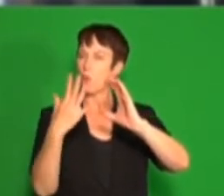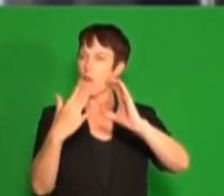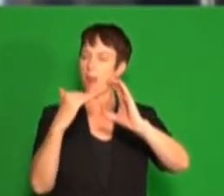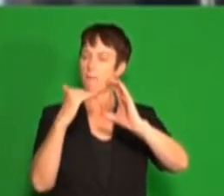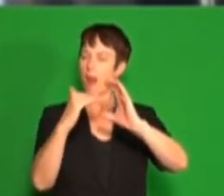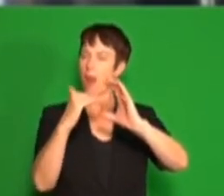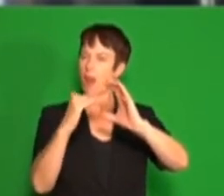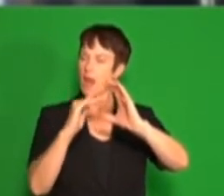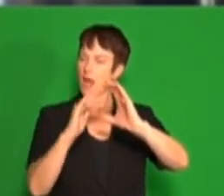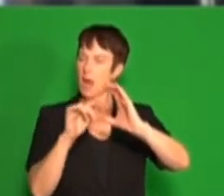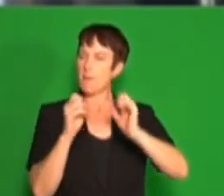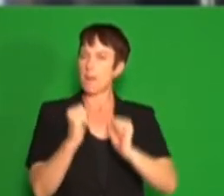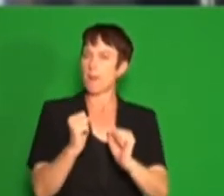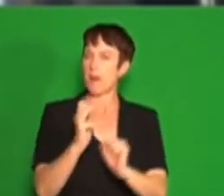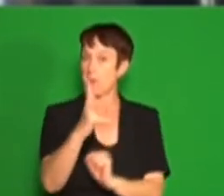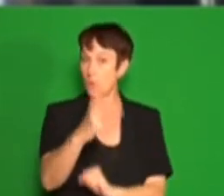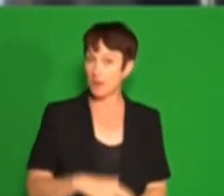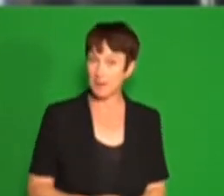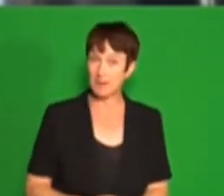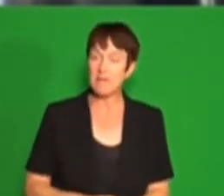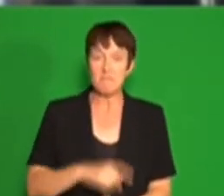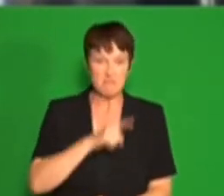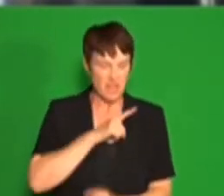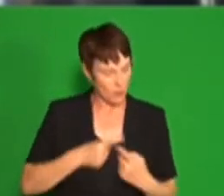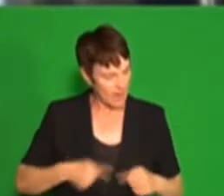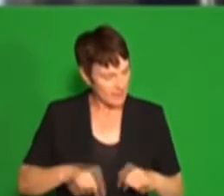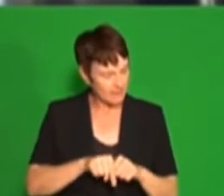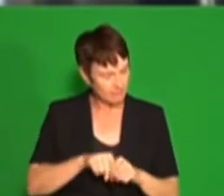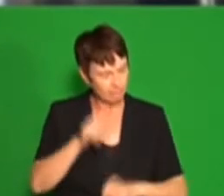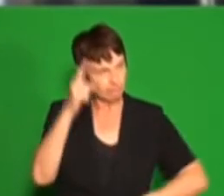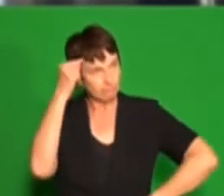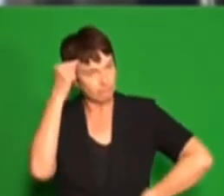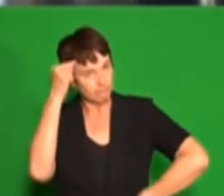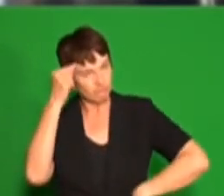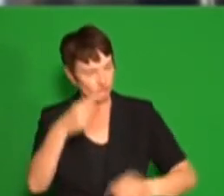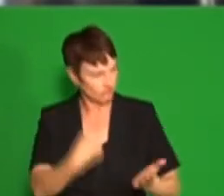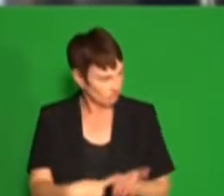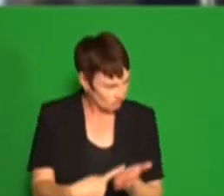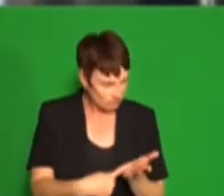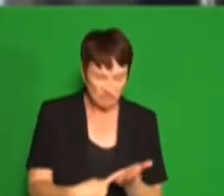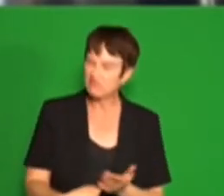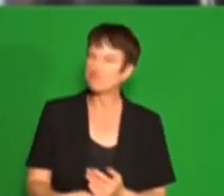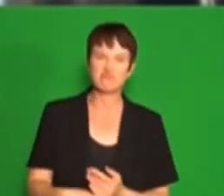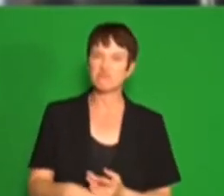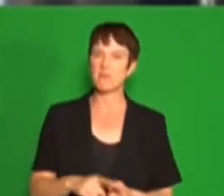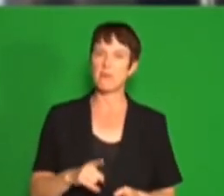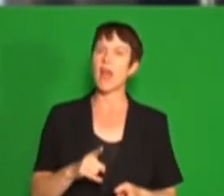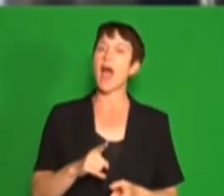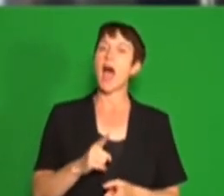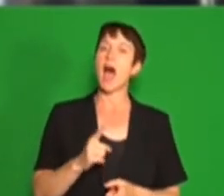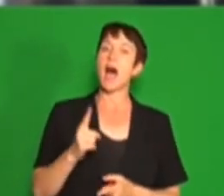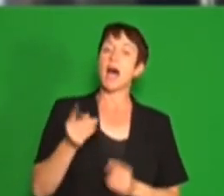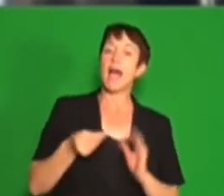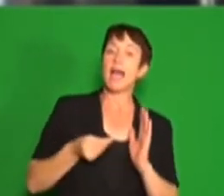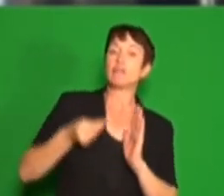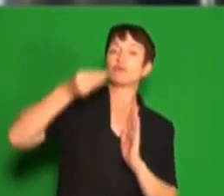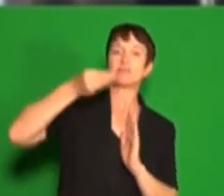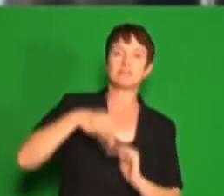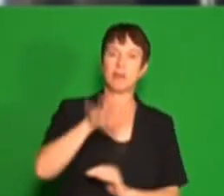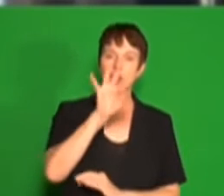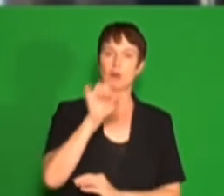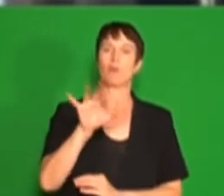this backdrop, the MPC decided to keep rates unchanged at 3.5% per annum. Two members of